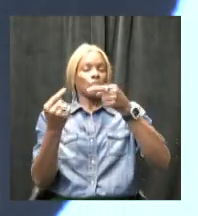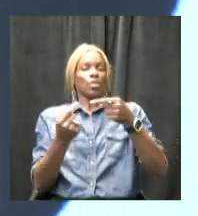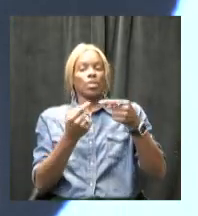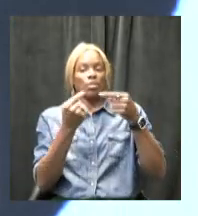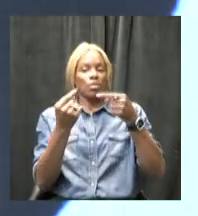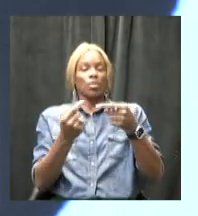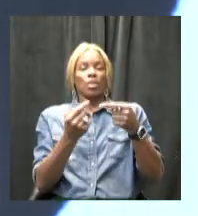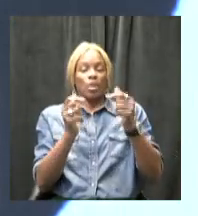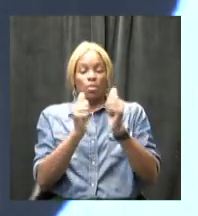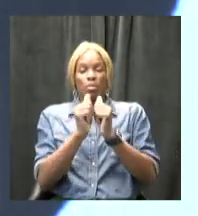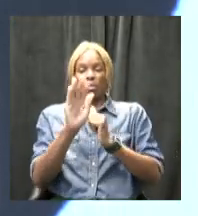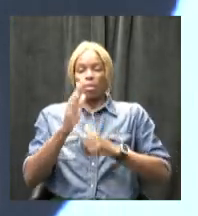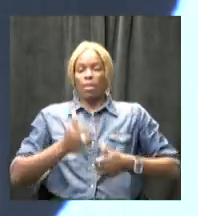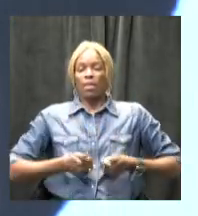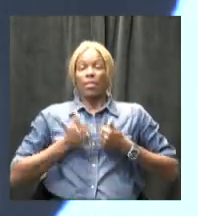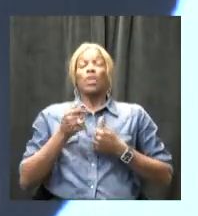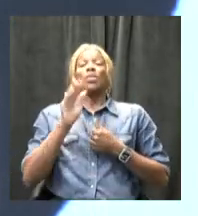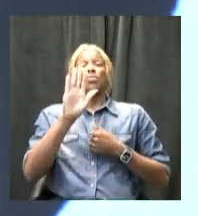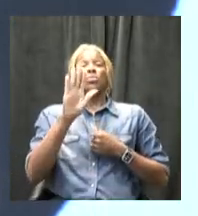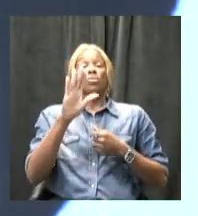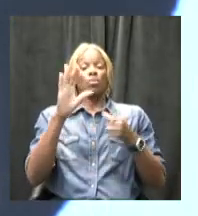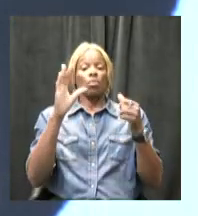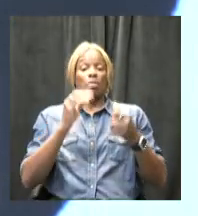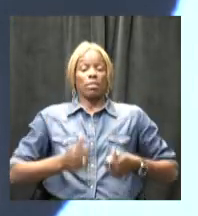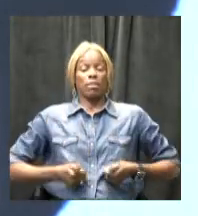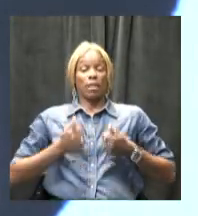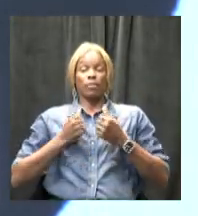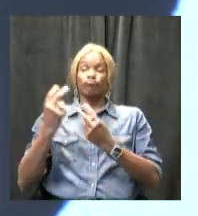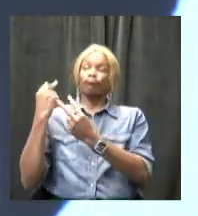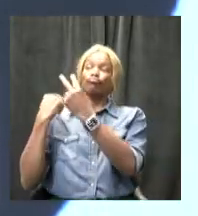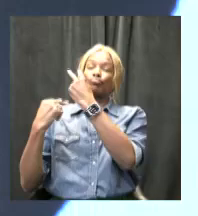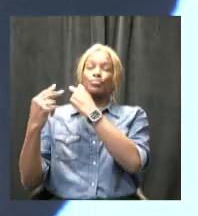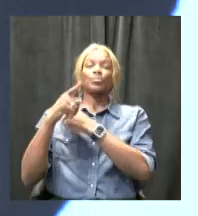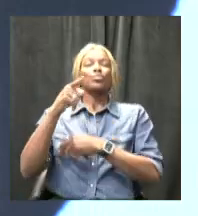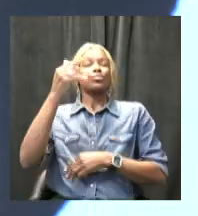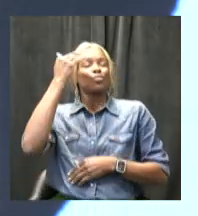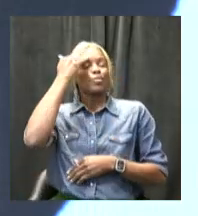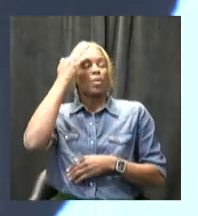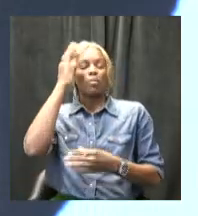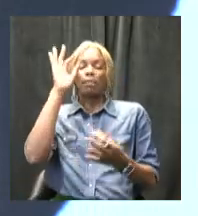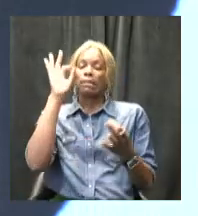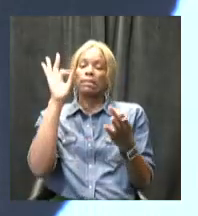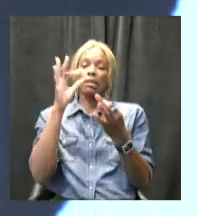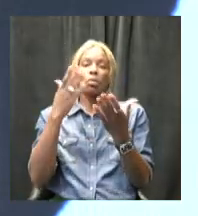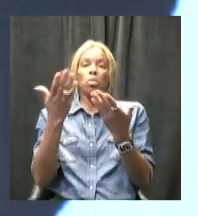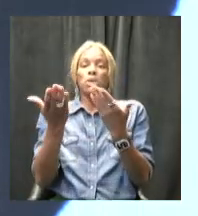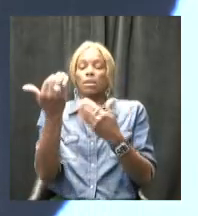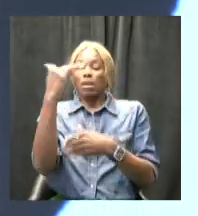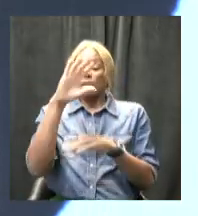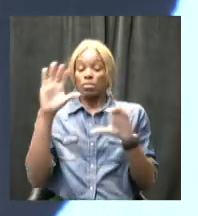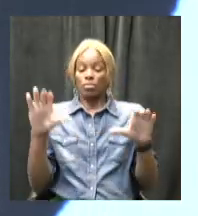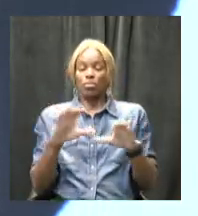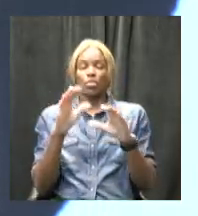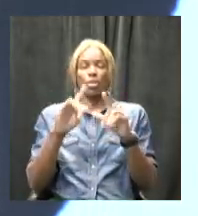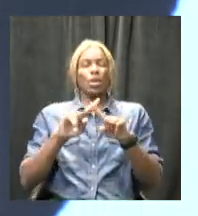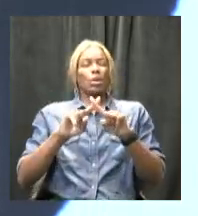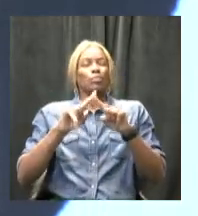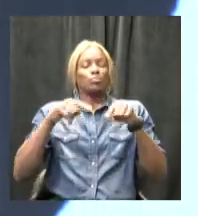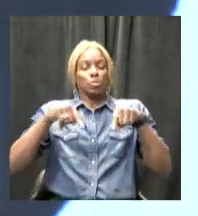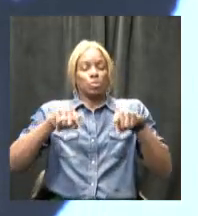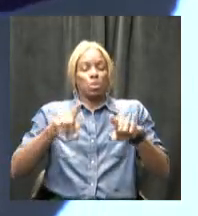life. If you look back over your story, you know exactly what God can do through lean seasons